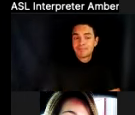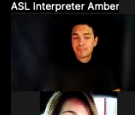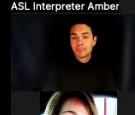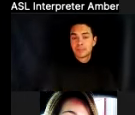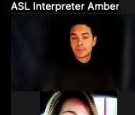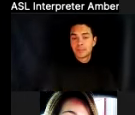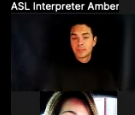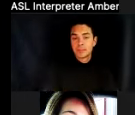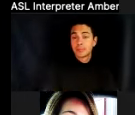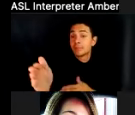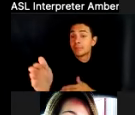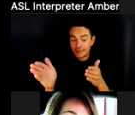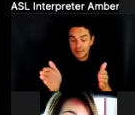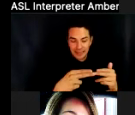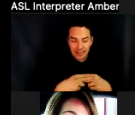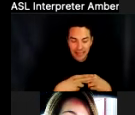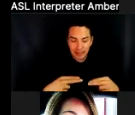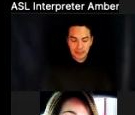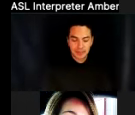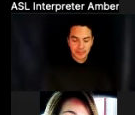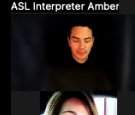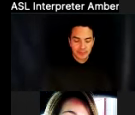Debbie, you want to go to the next slide?